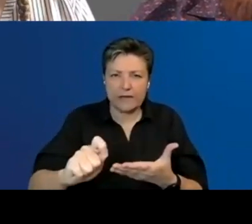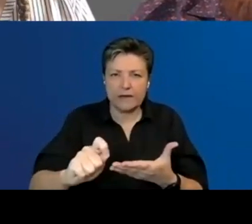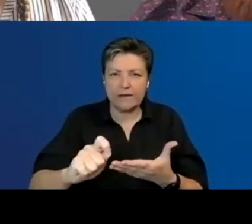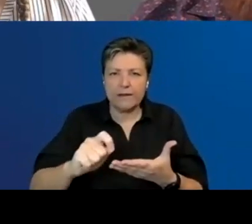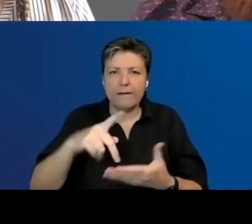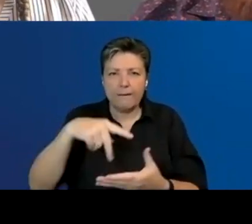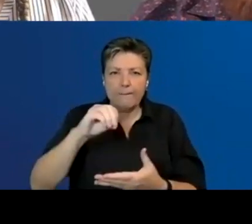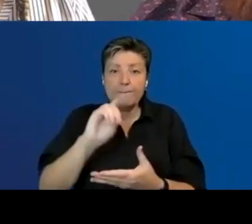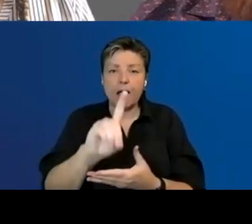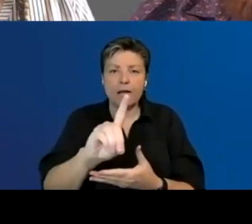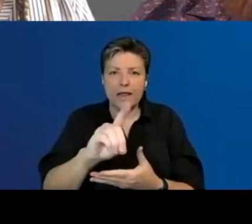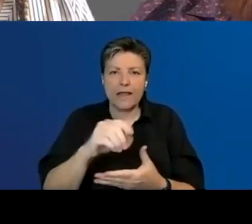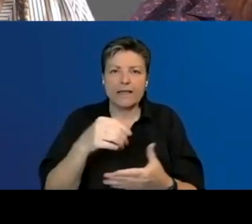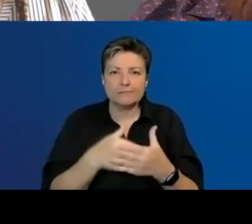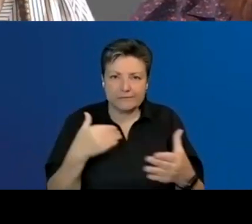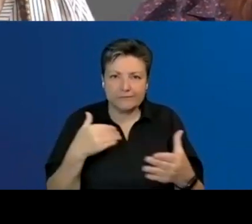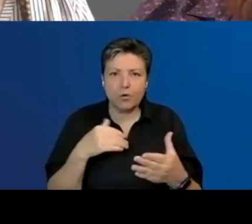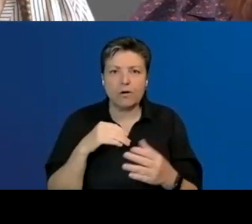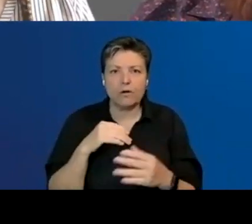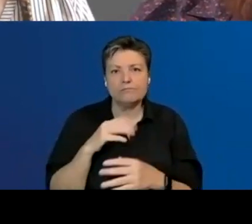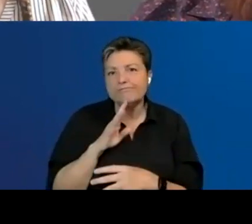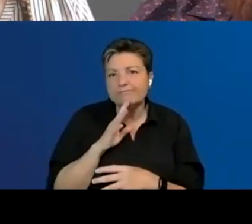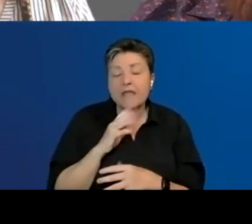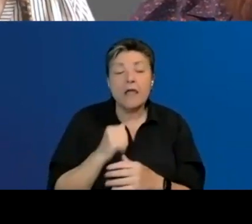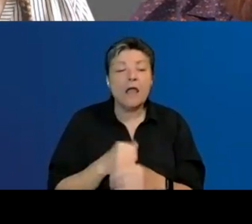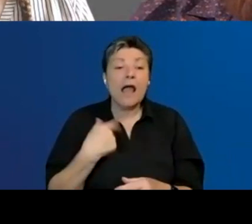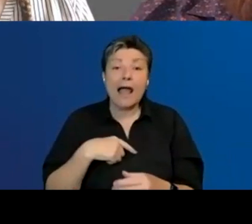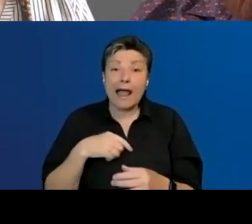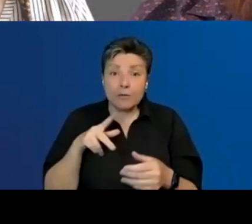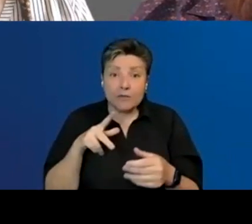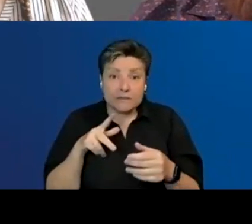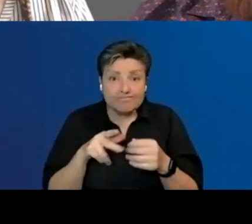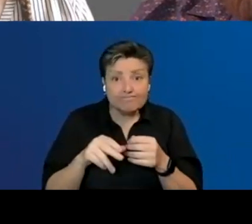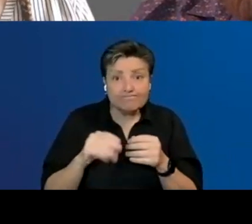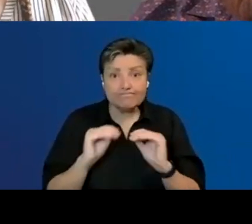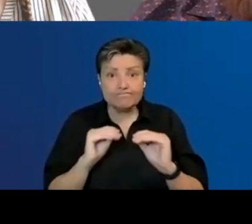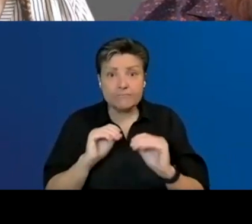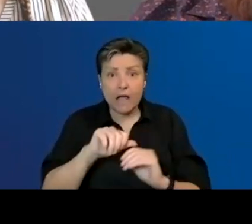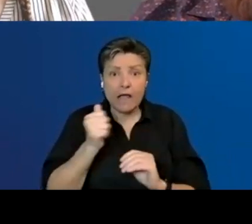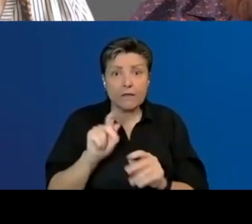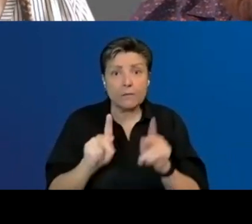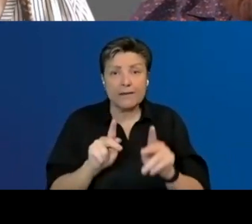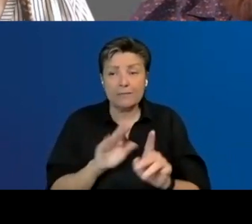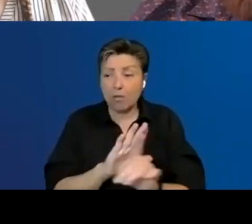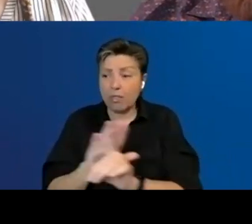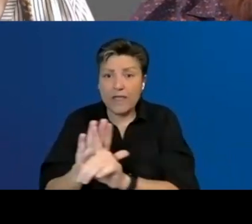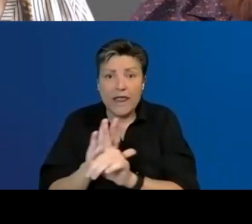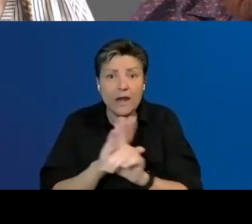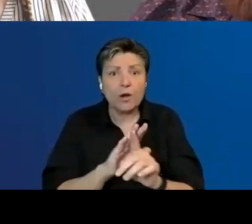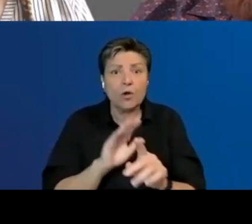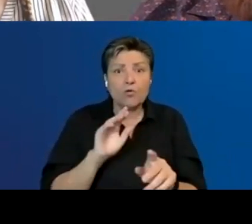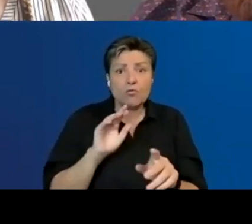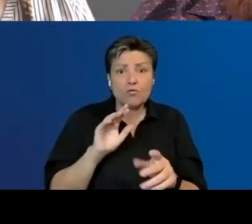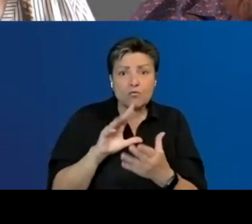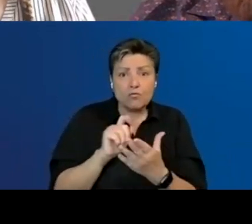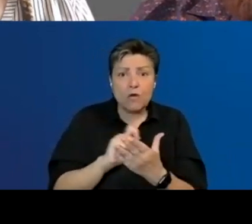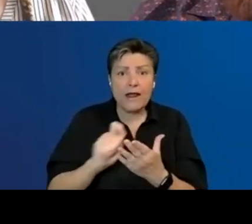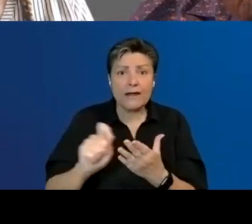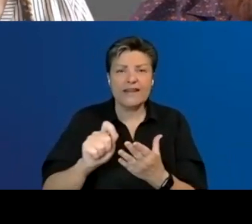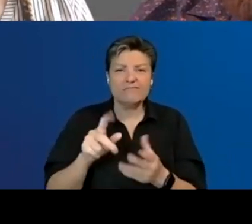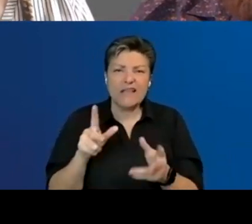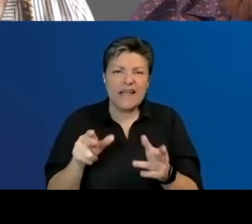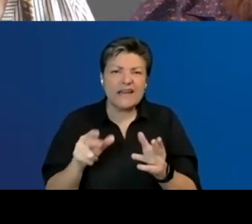Also, since I was editing other people's writing, that was experience in editing, providing